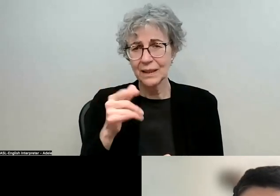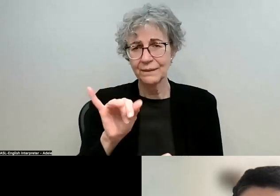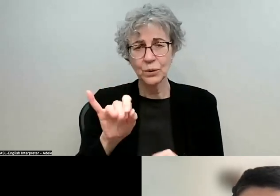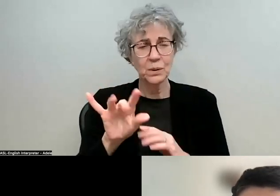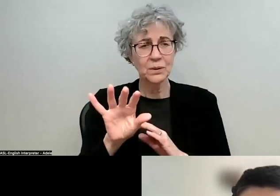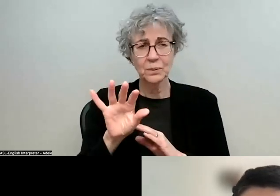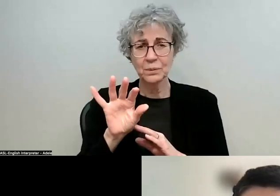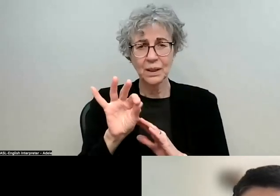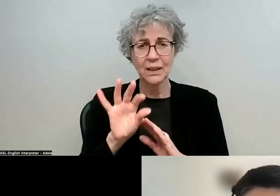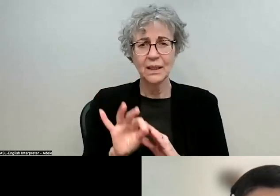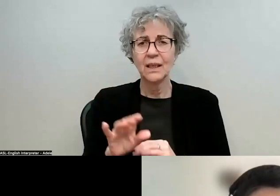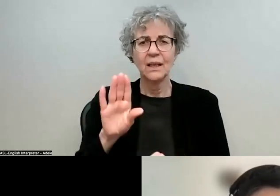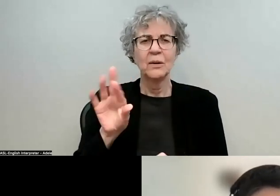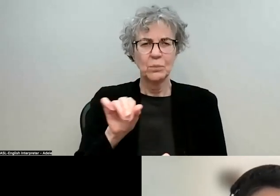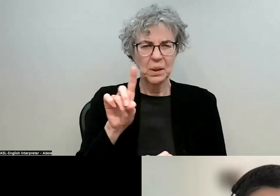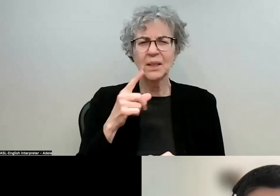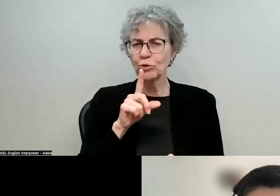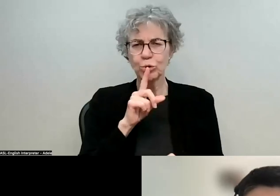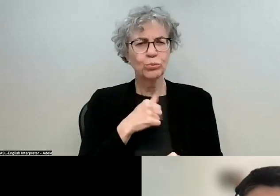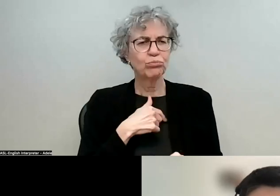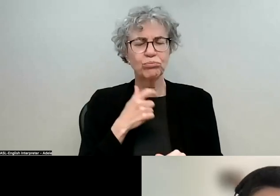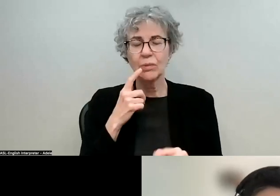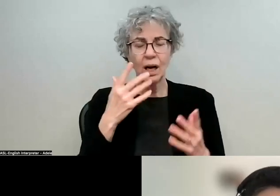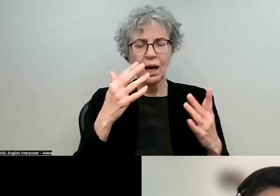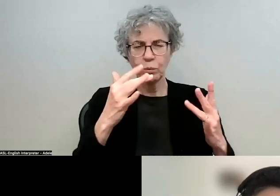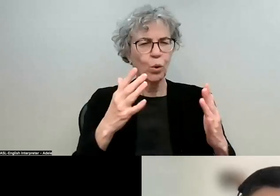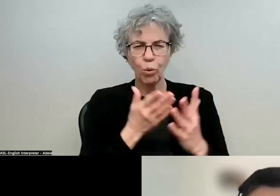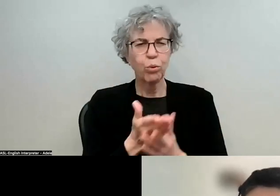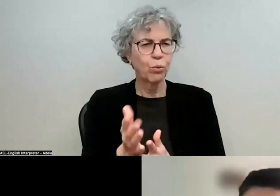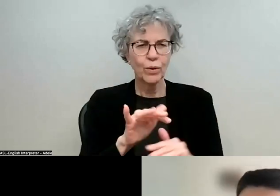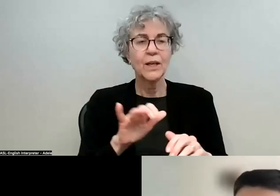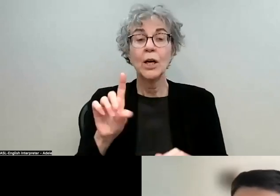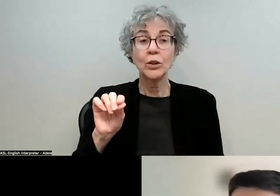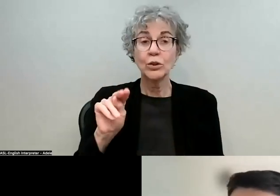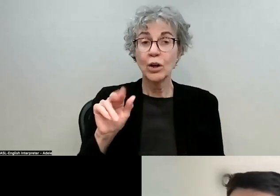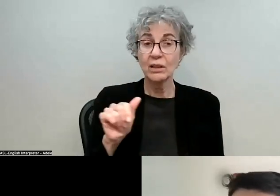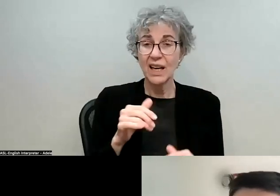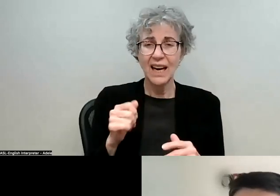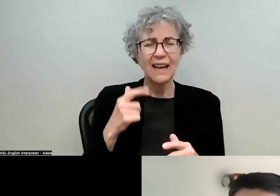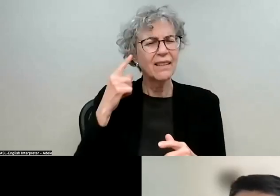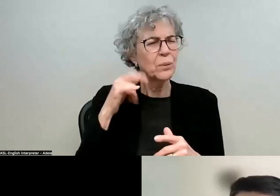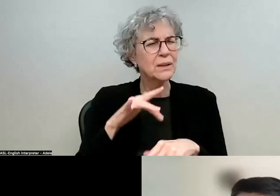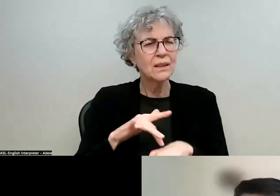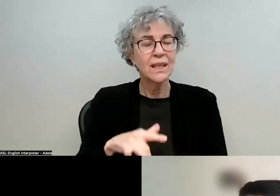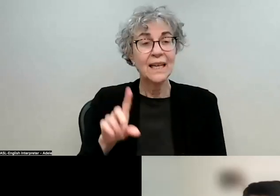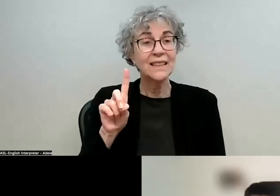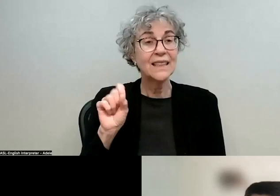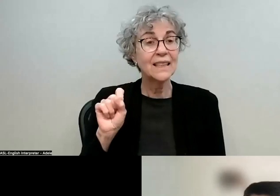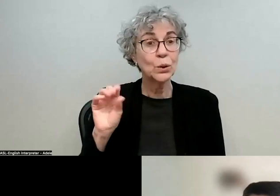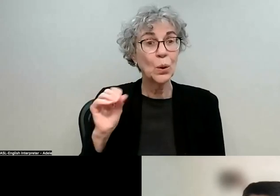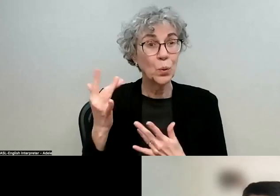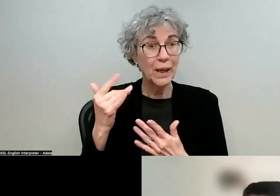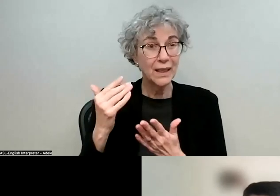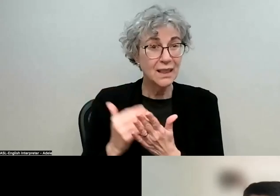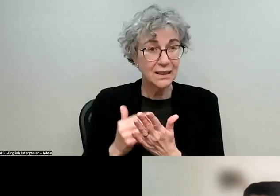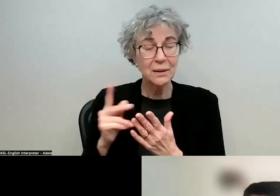identify. Sure, I'll just go through. So. Donna's asking, I think we cover this, people coming off the DSO wait list.